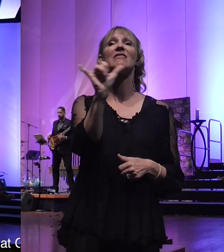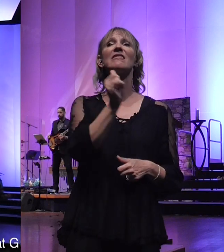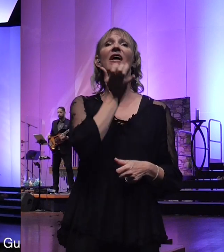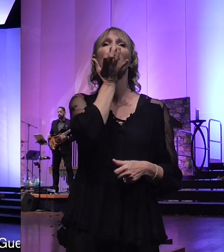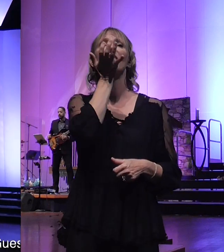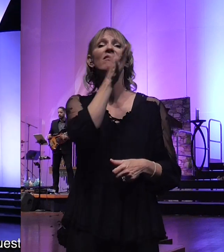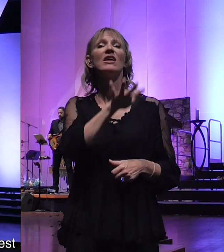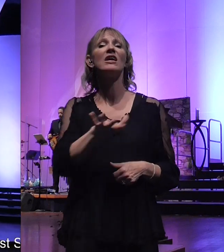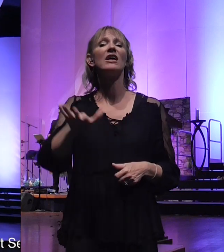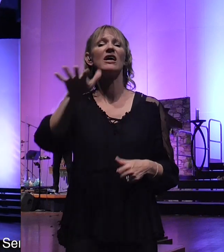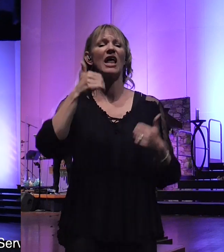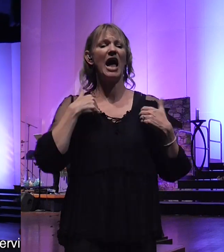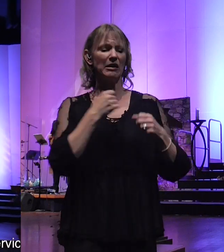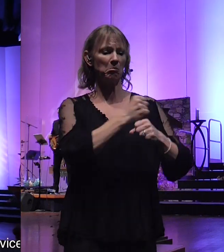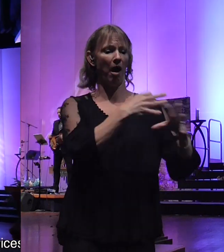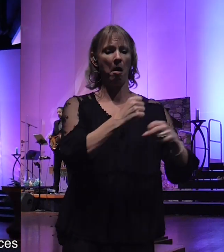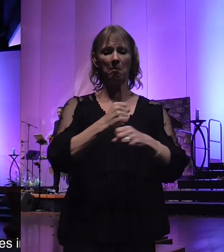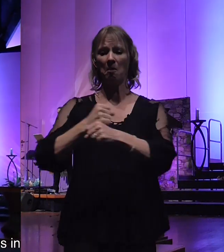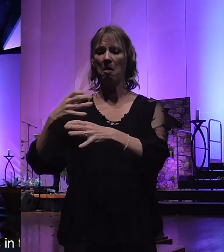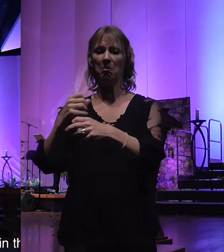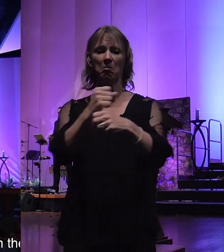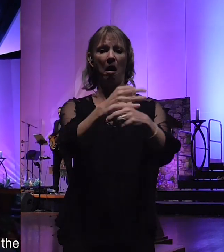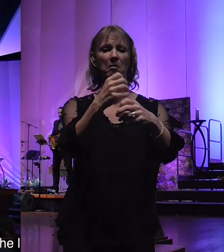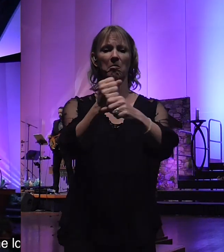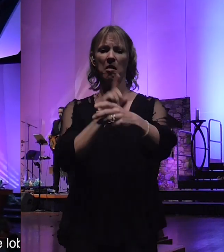field full of mines.